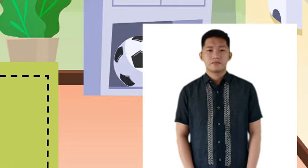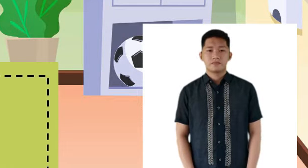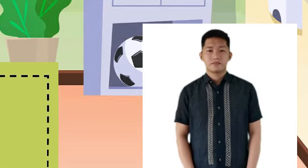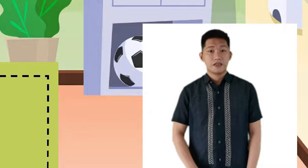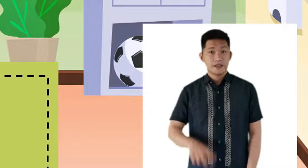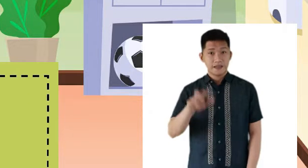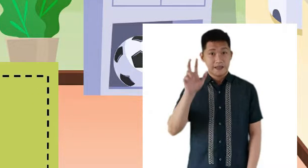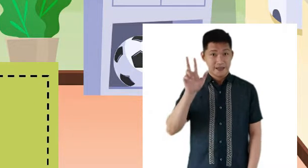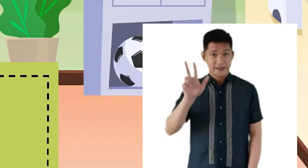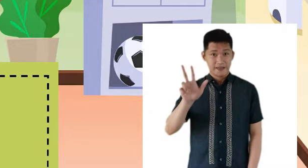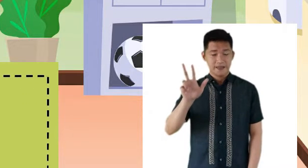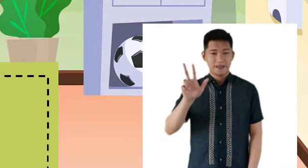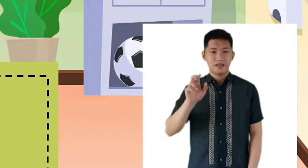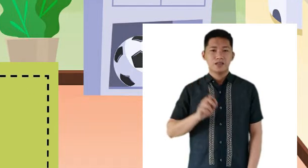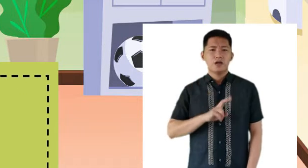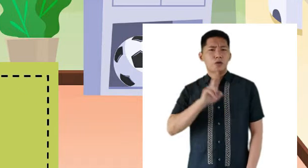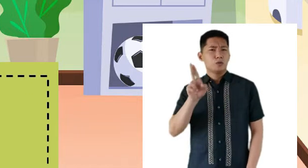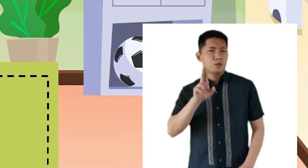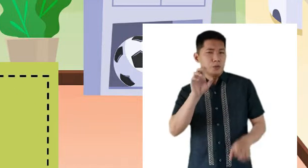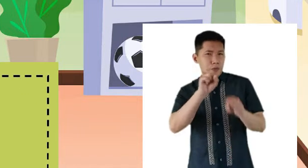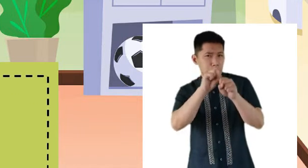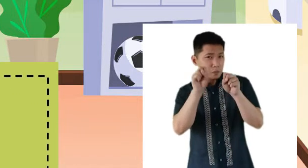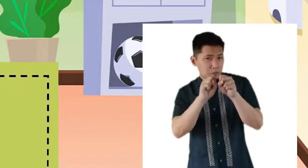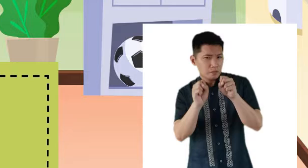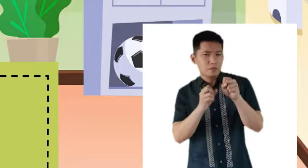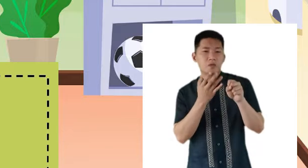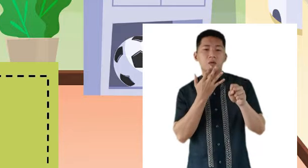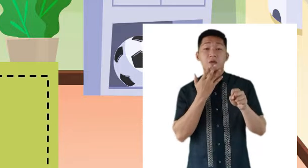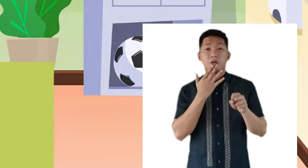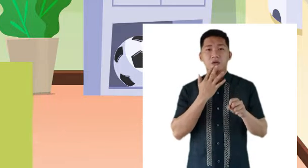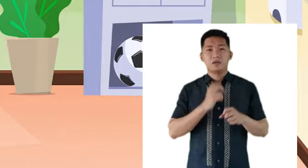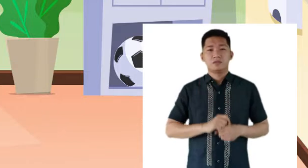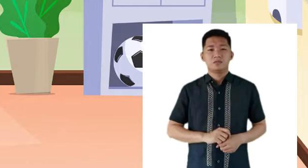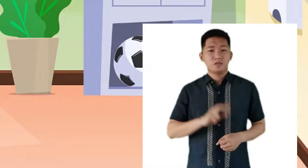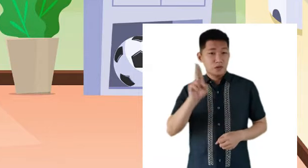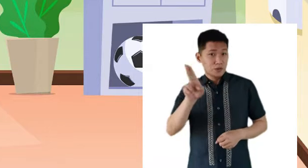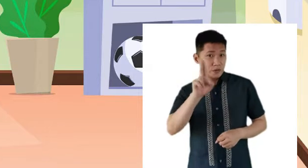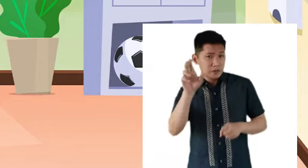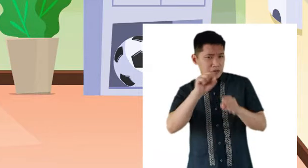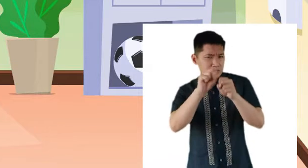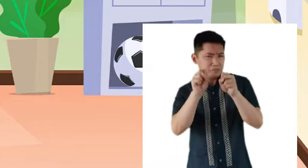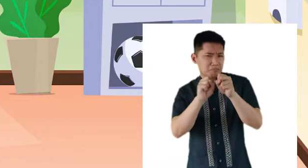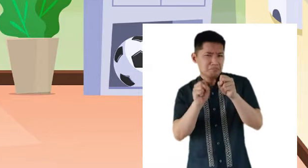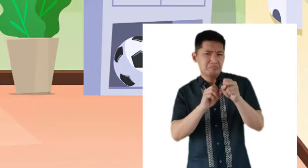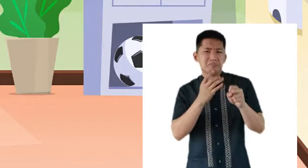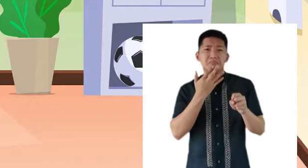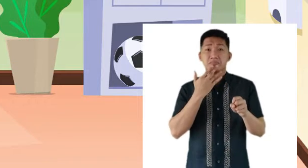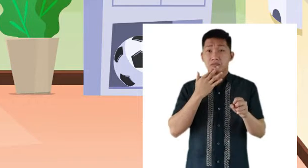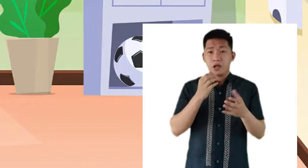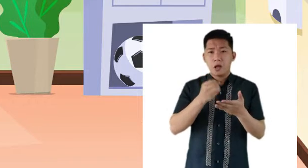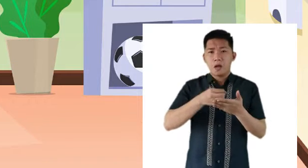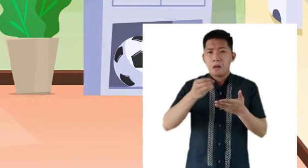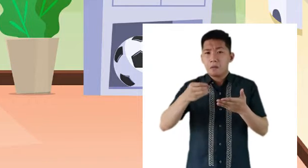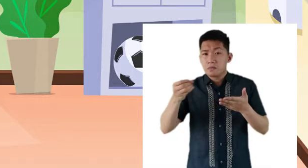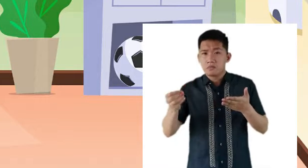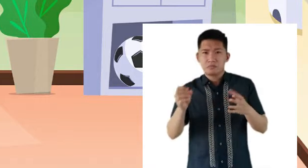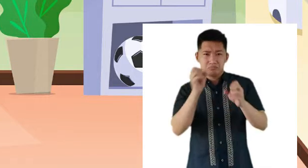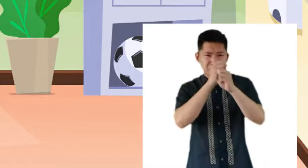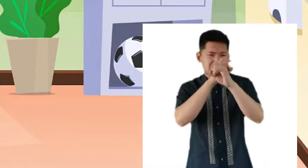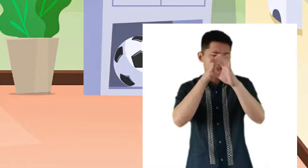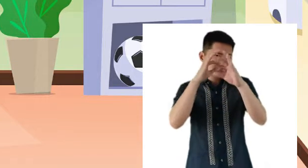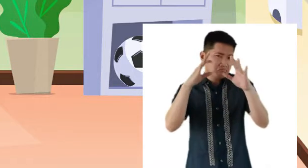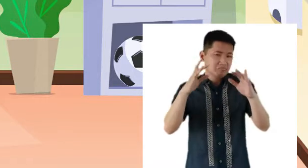Tip number 3. Use a specific color. Use a specific shade of color of an object in a